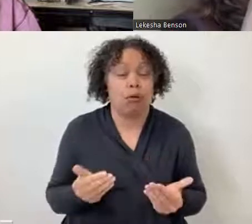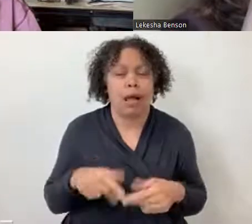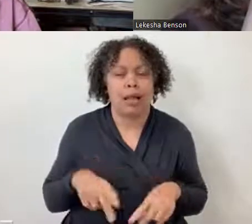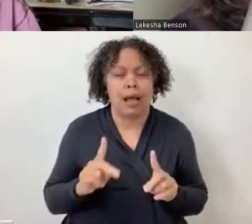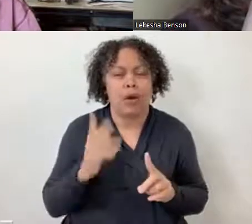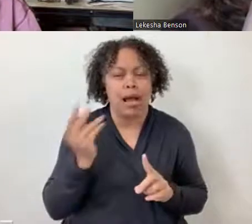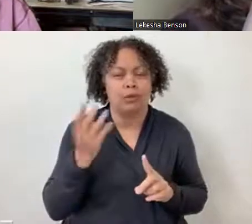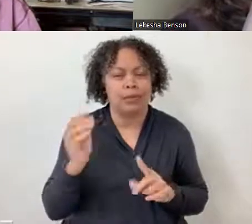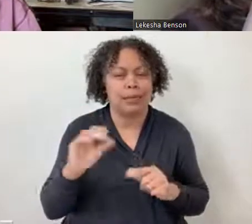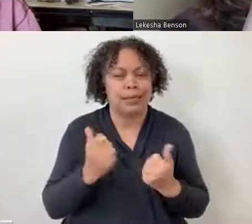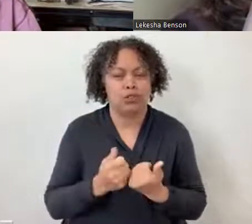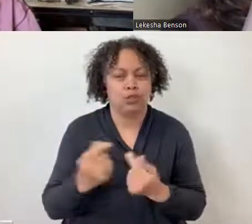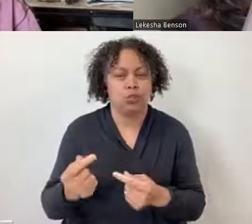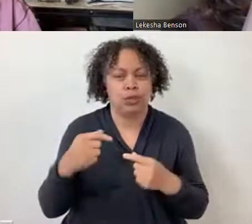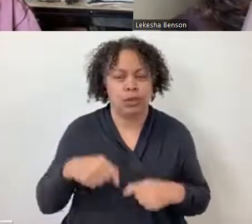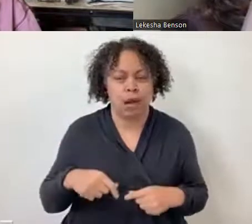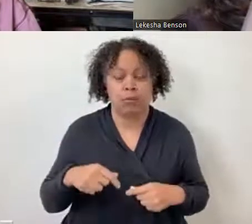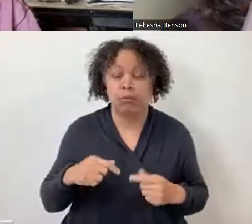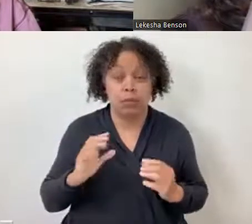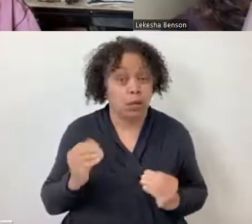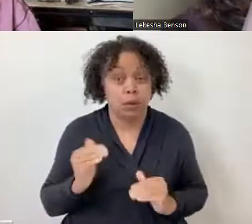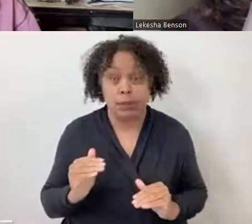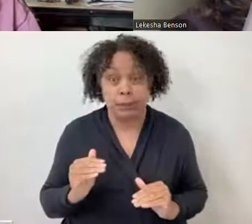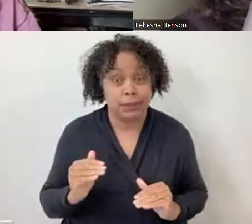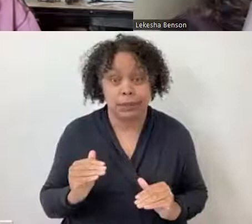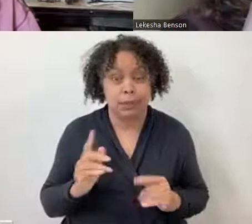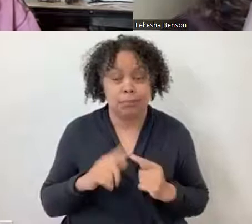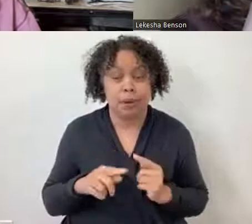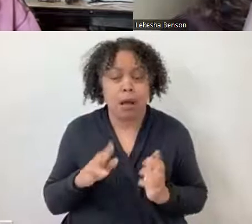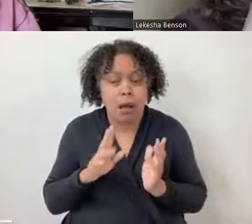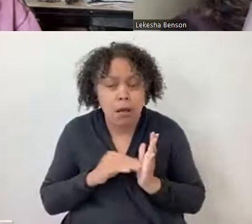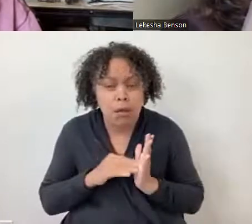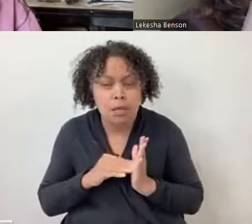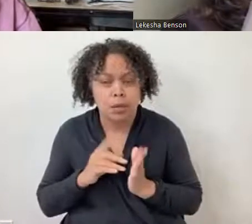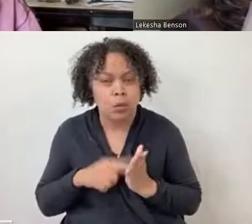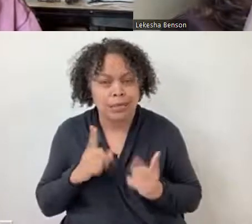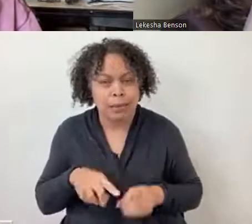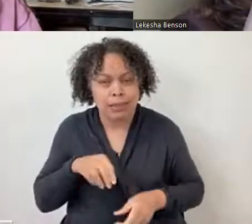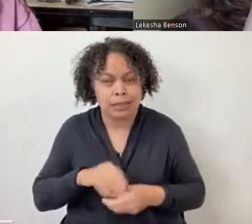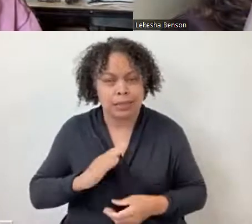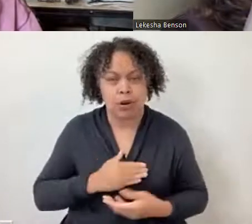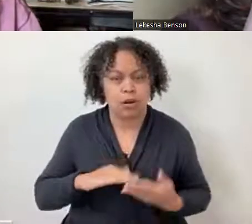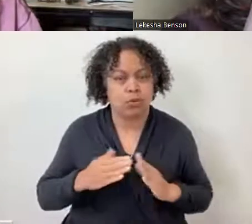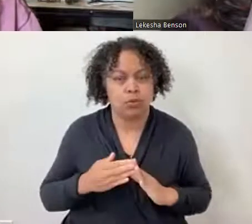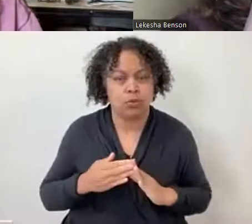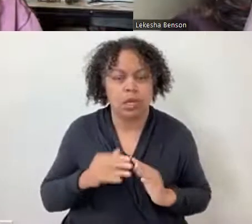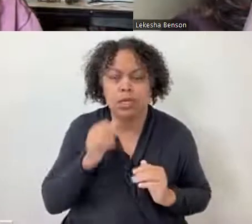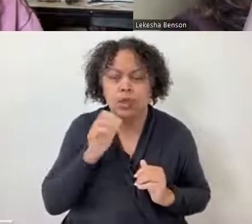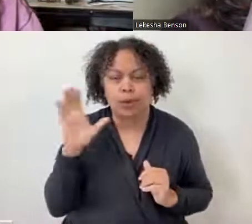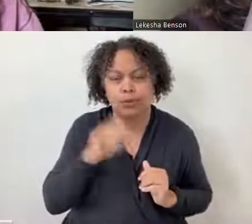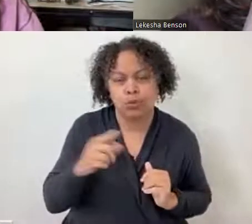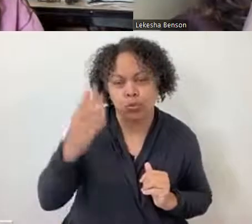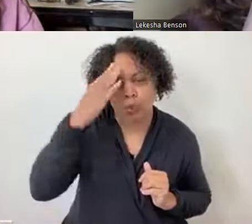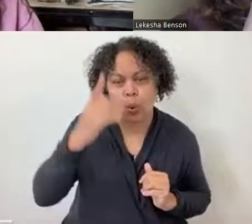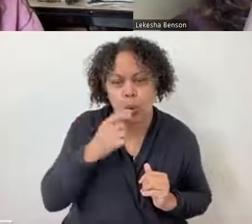outside agencies to have unlimited access to the inner workings of our communities. Don't assume you know who we are.